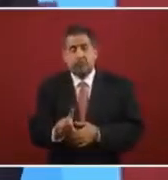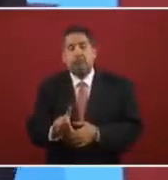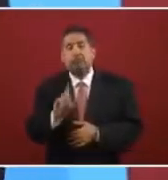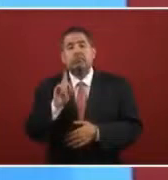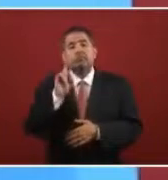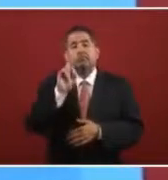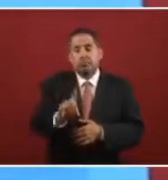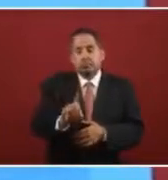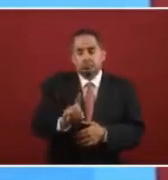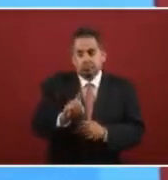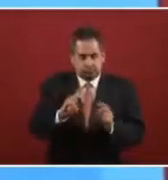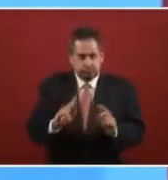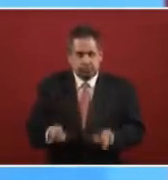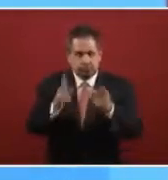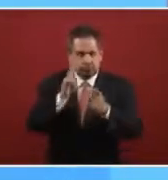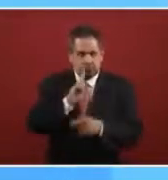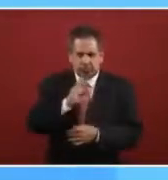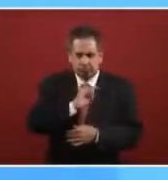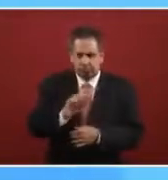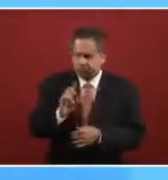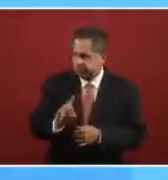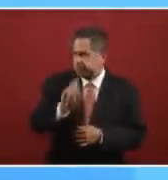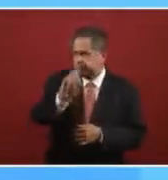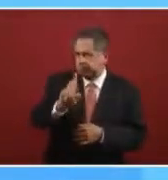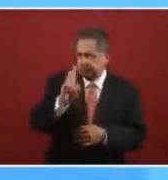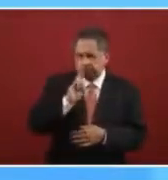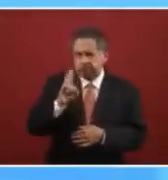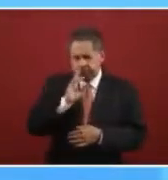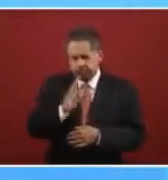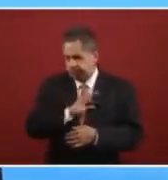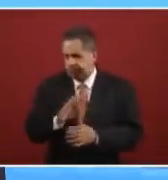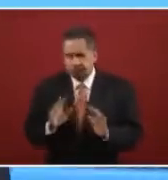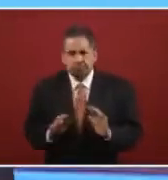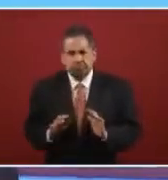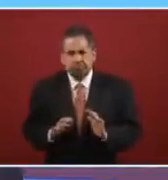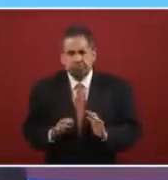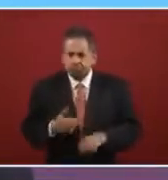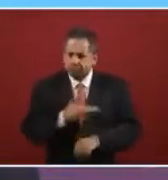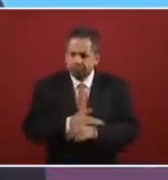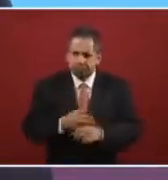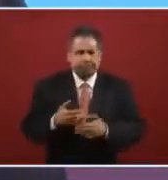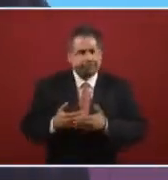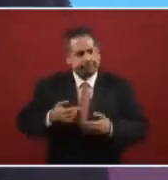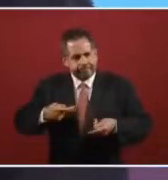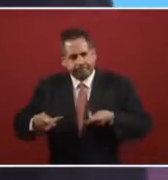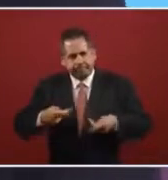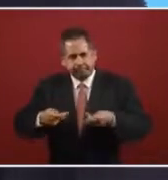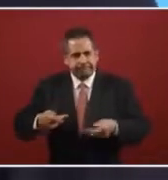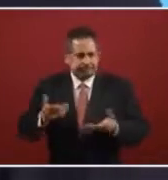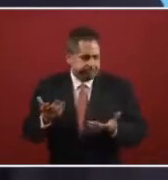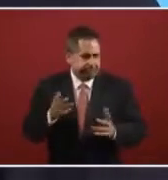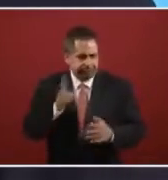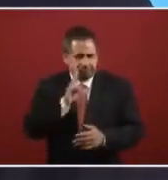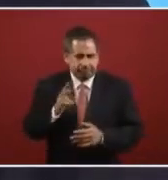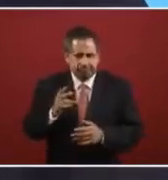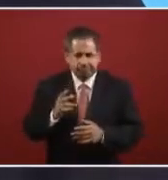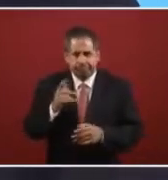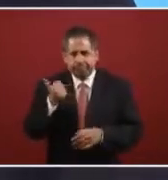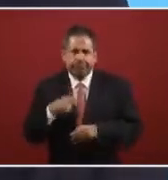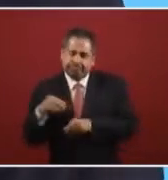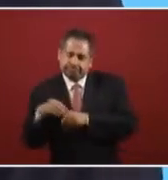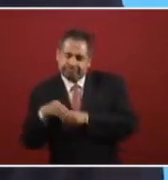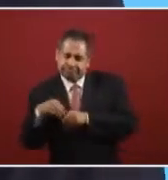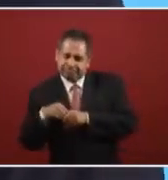this Sunday on the 8th, Se vayan preparando, so they can be preparing vayan themselves,